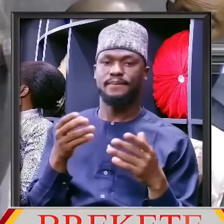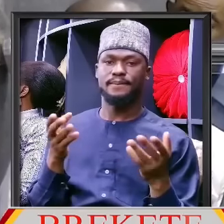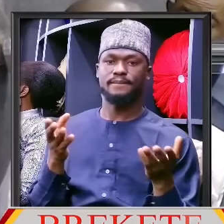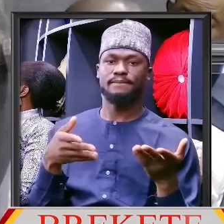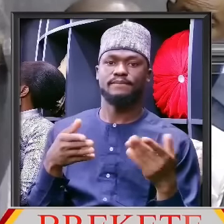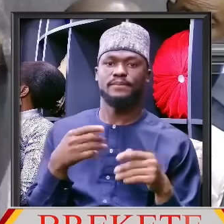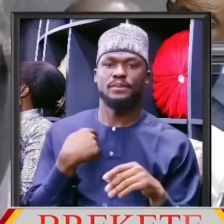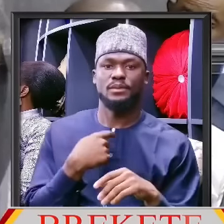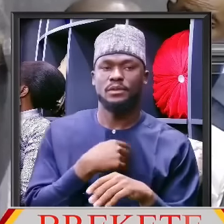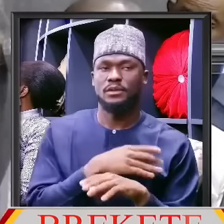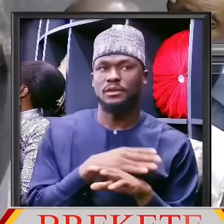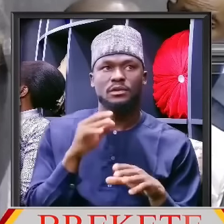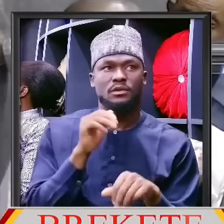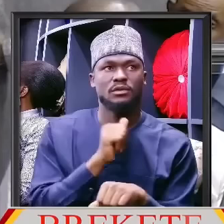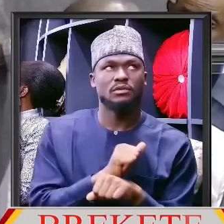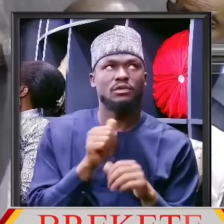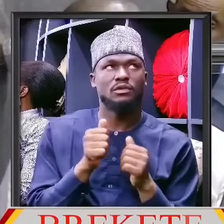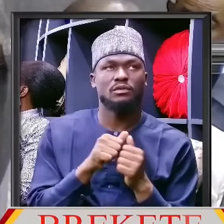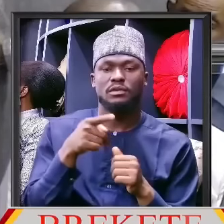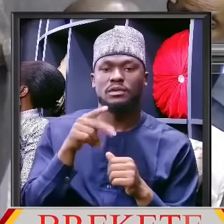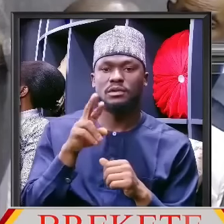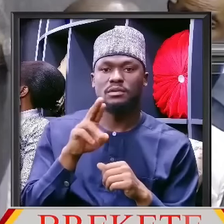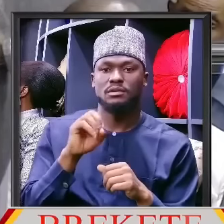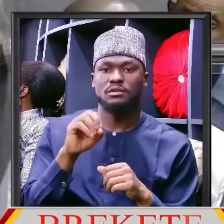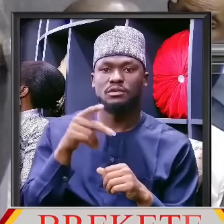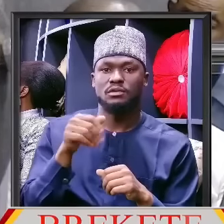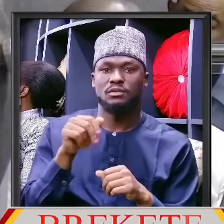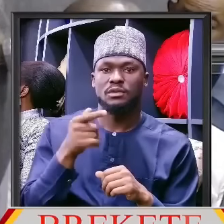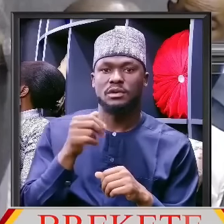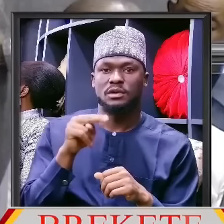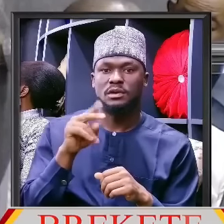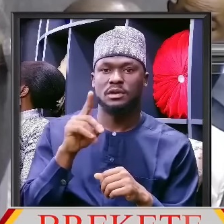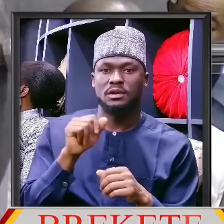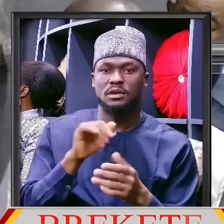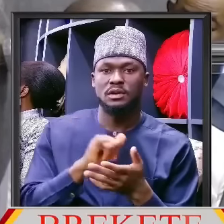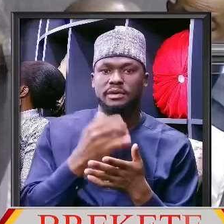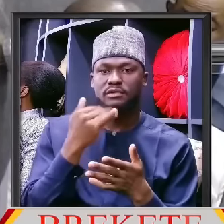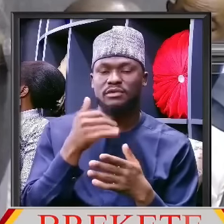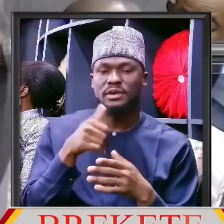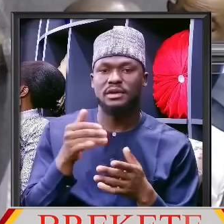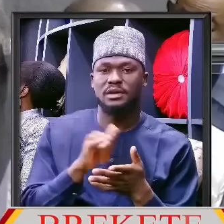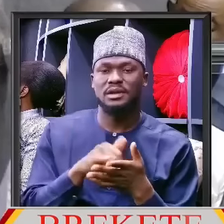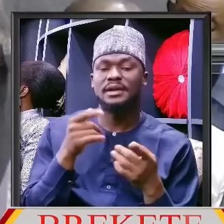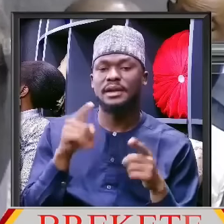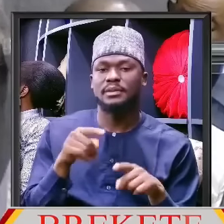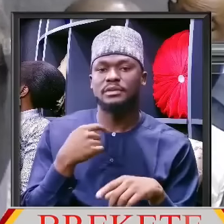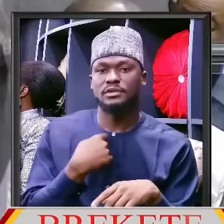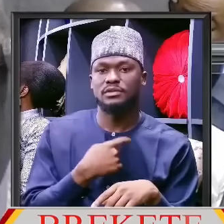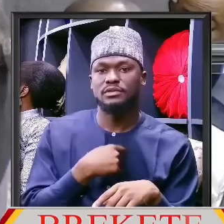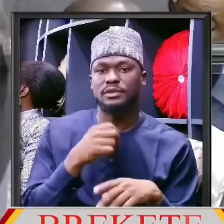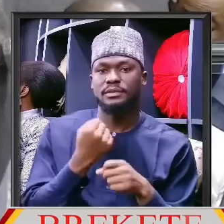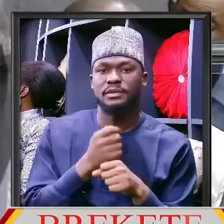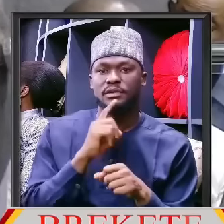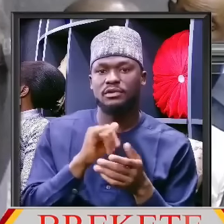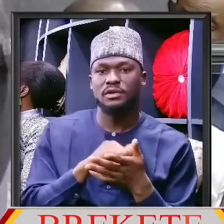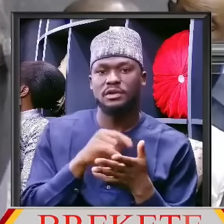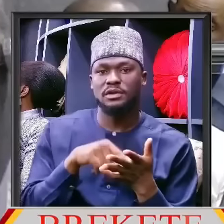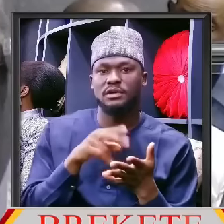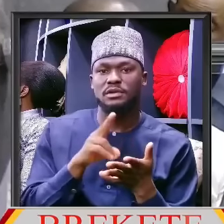And here, we know they work with propaganda. Now, it make us, upon everything where they happen, we talk, say, Ambrose